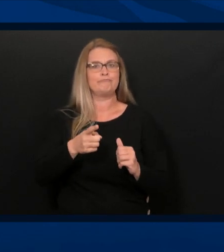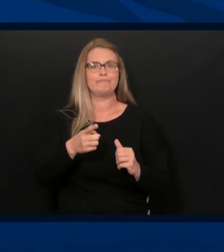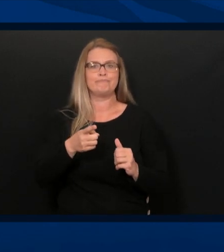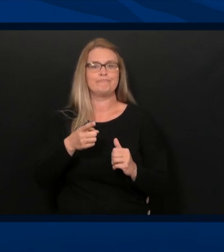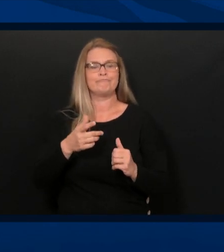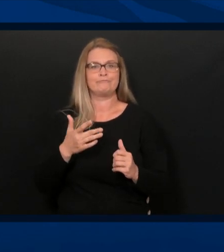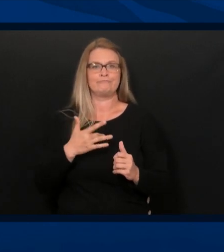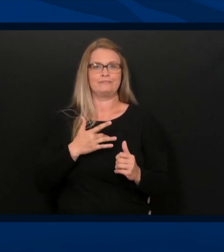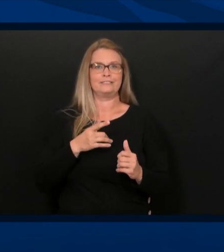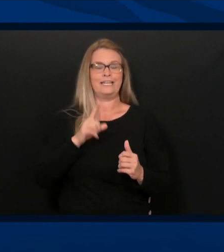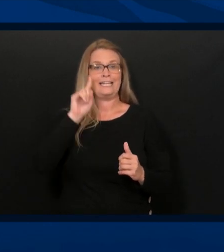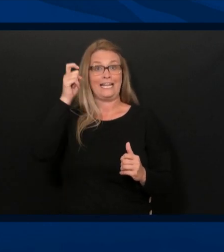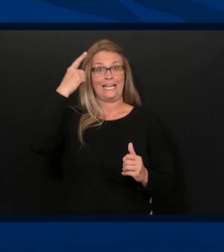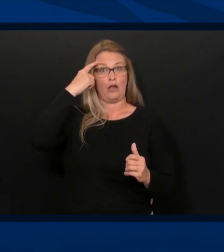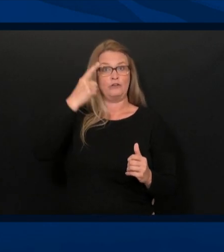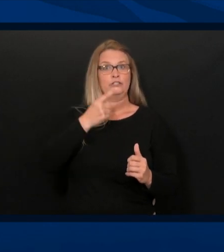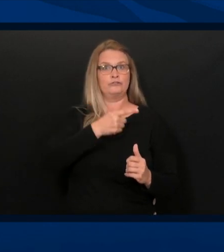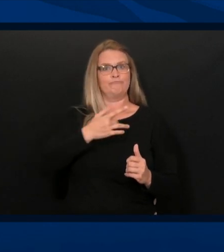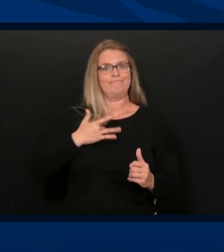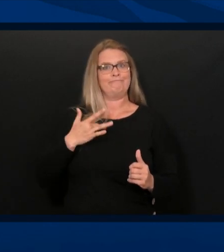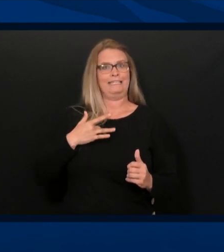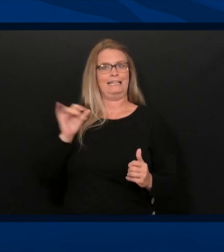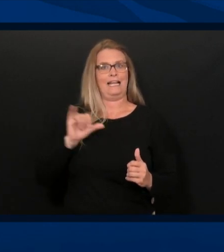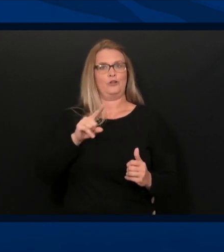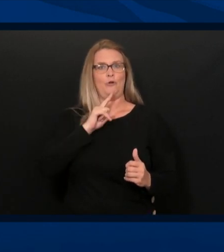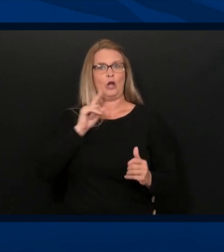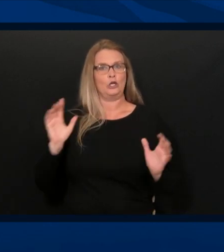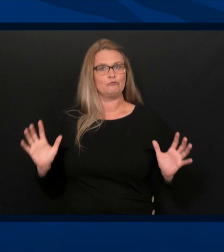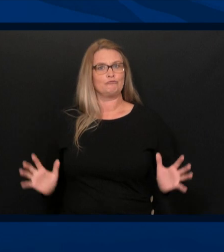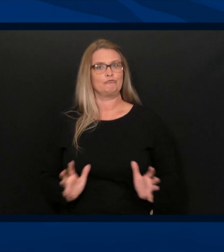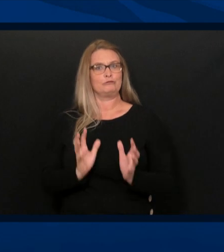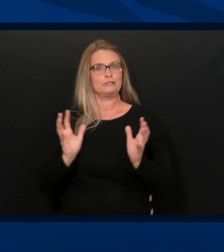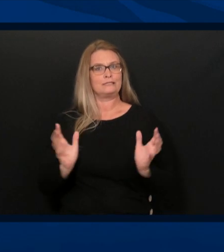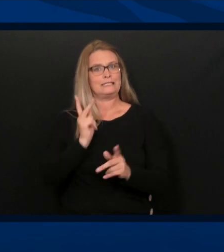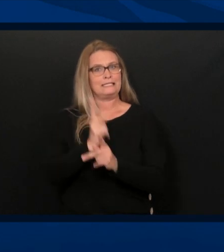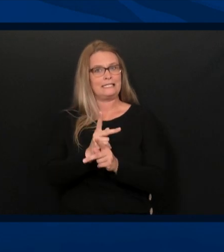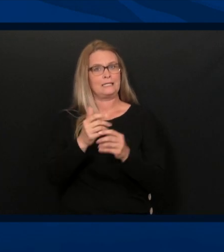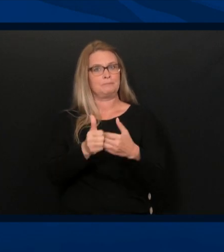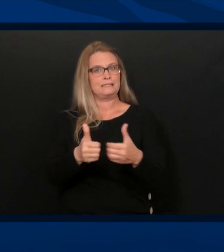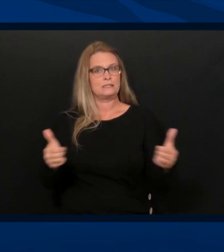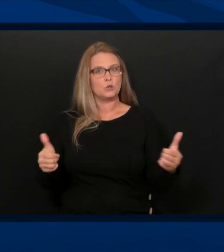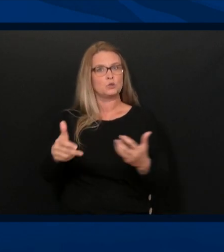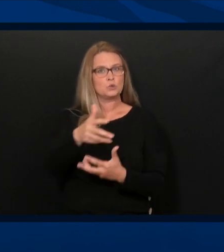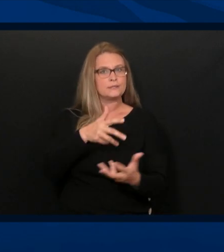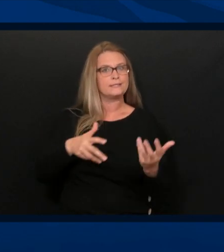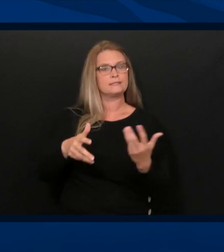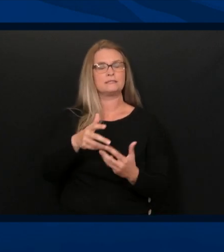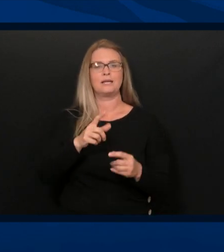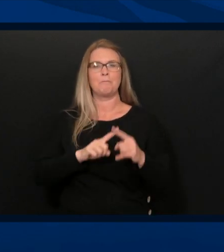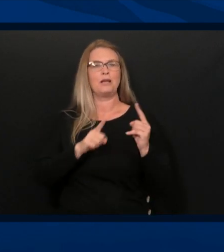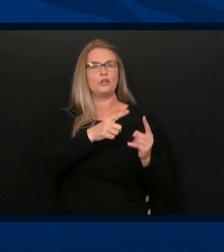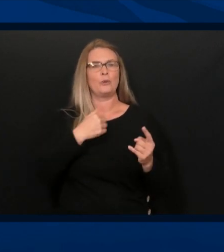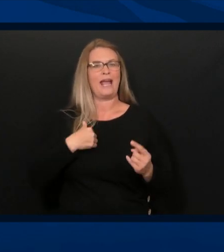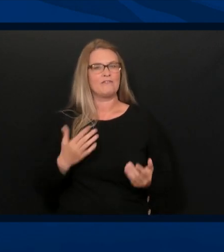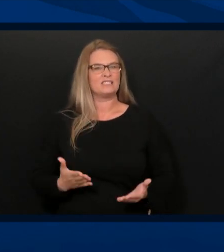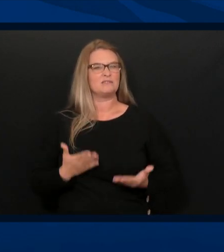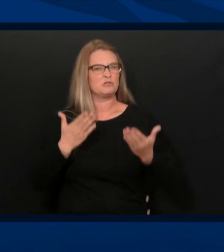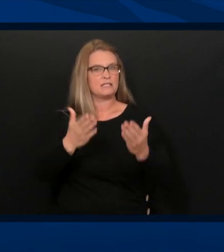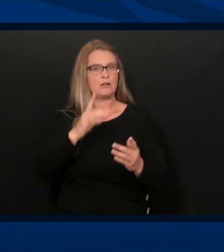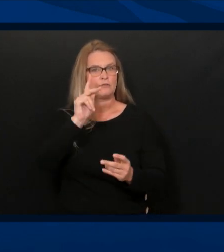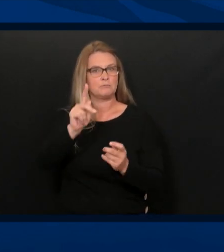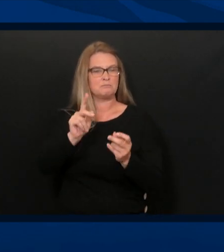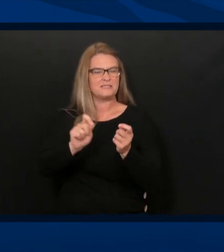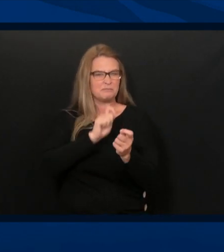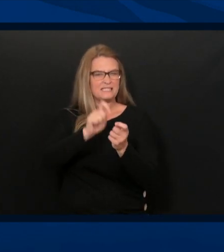you've been seeming like you're urging people to remain socially distant if they're able. Can you make some recommendations specifically for